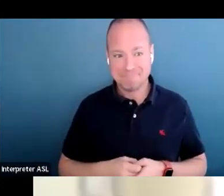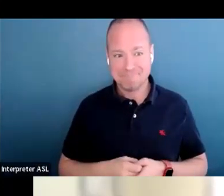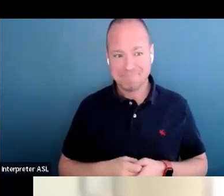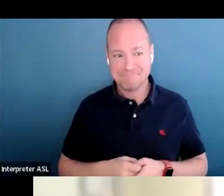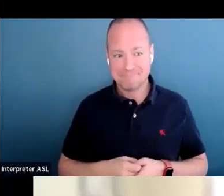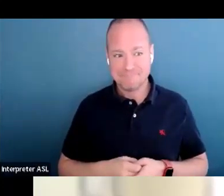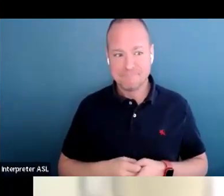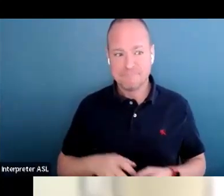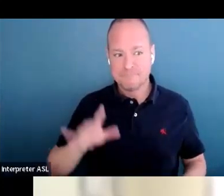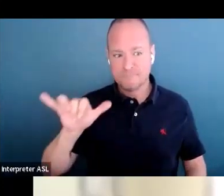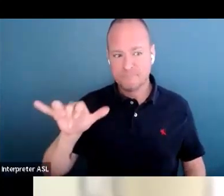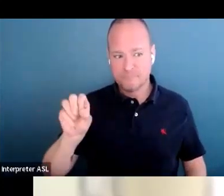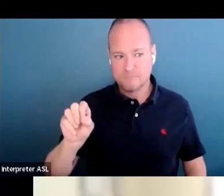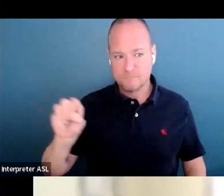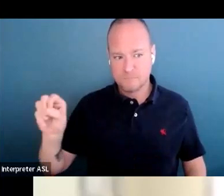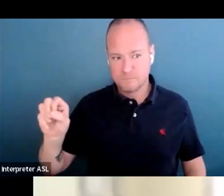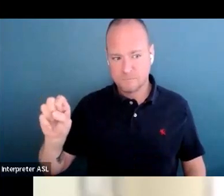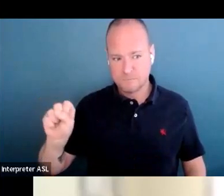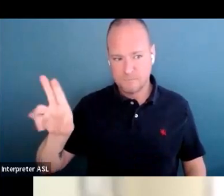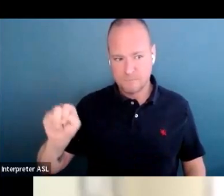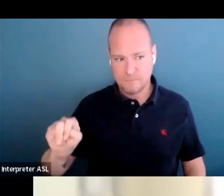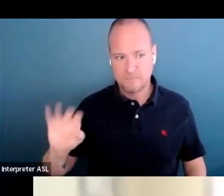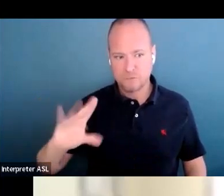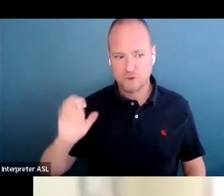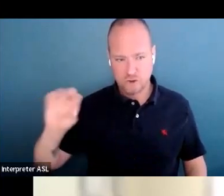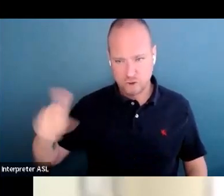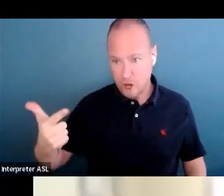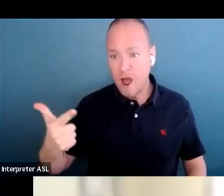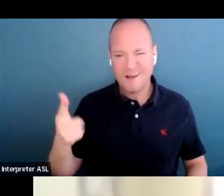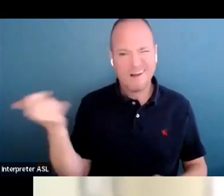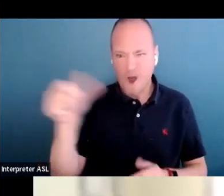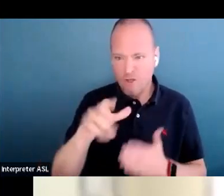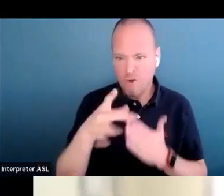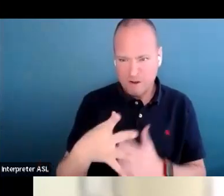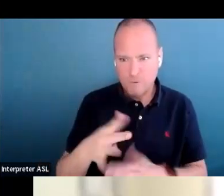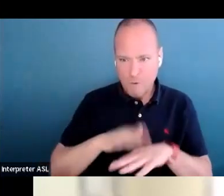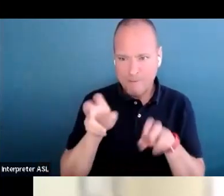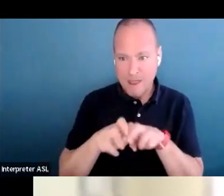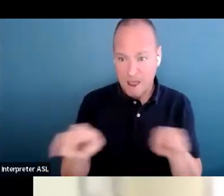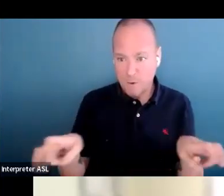Yu Sun Chung, another member of our thought leader panel, shared the following.